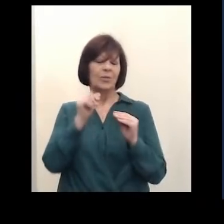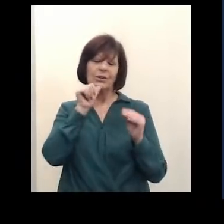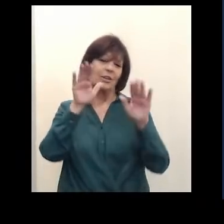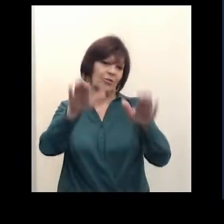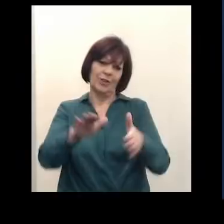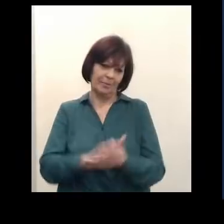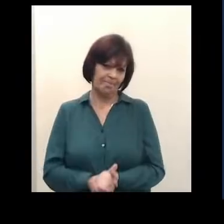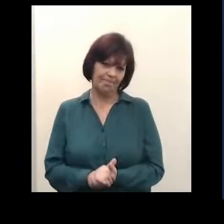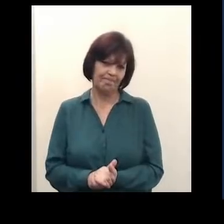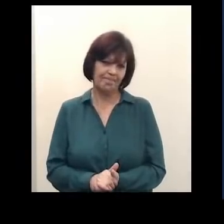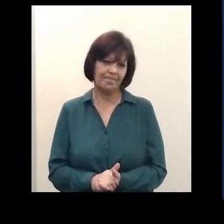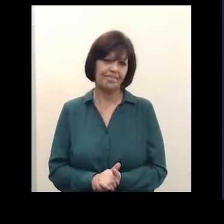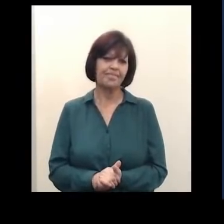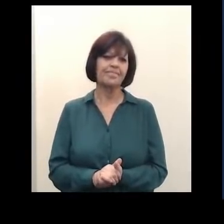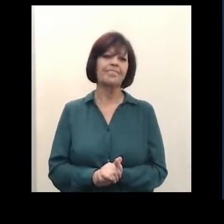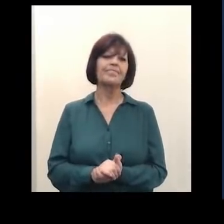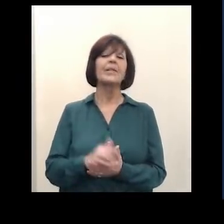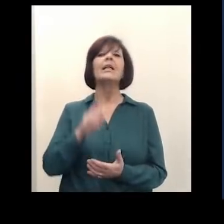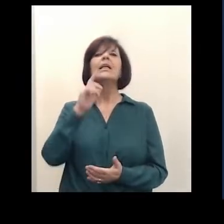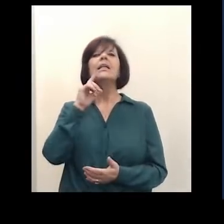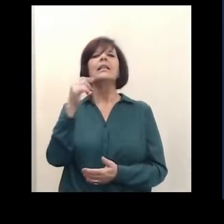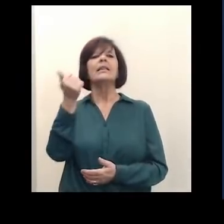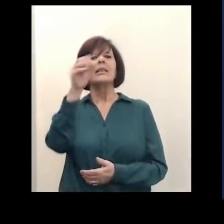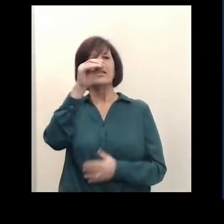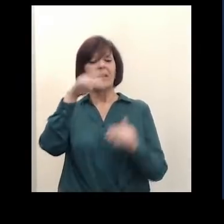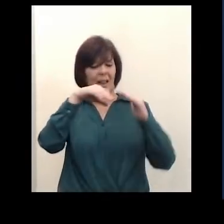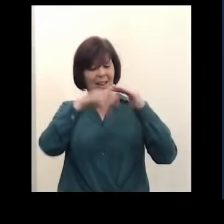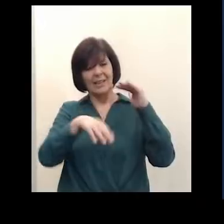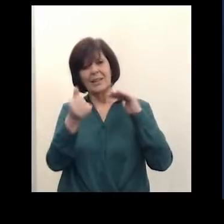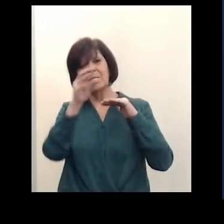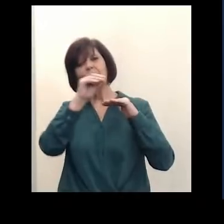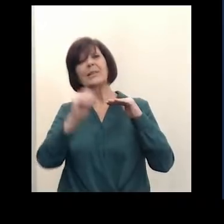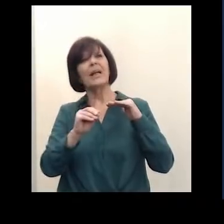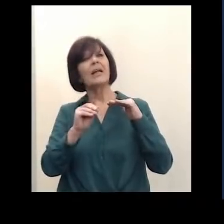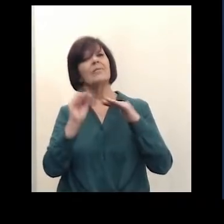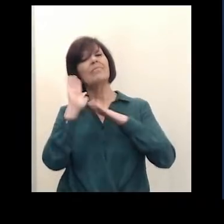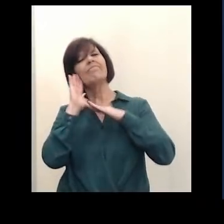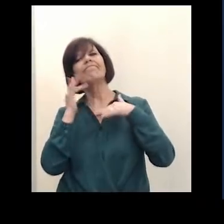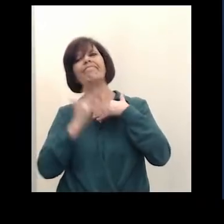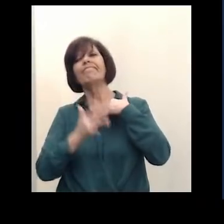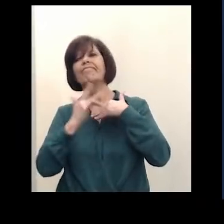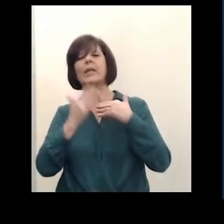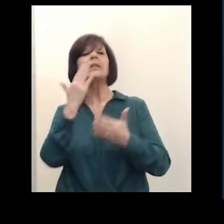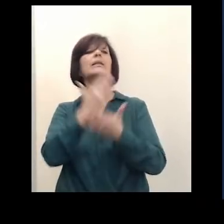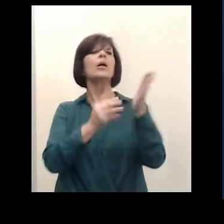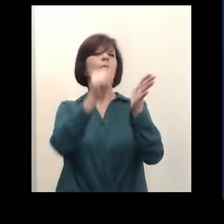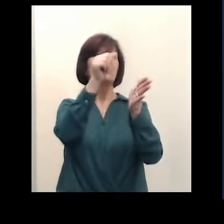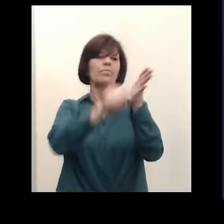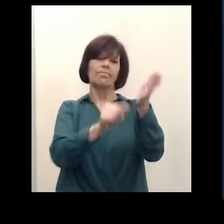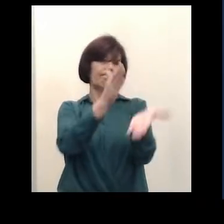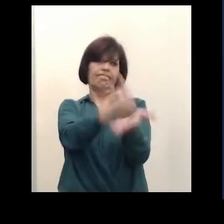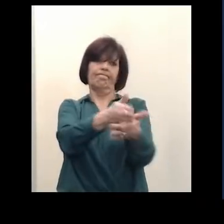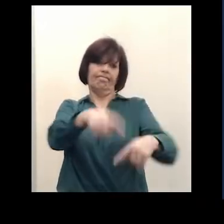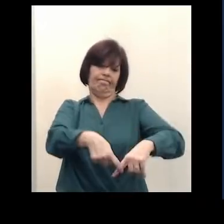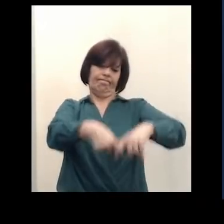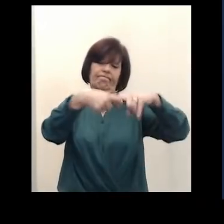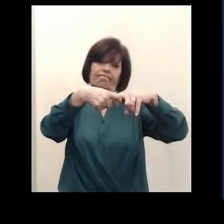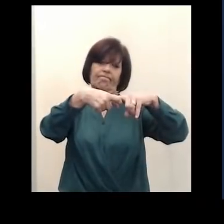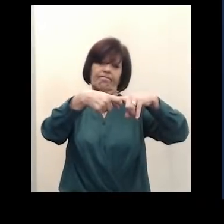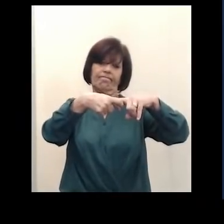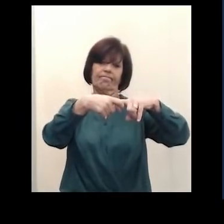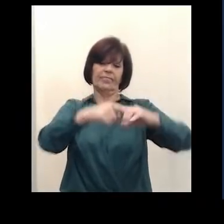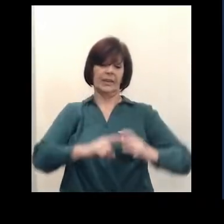The staff bed capacity is at 10% or less. Some elective procedures that were limited starting Thursday, December